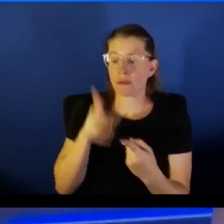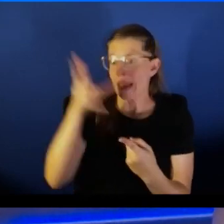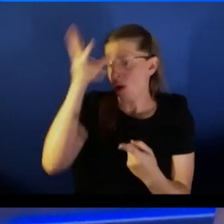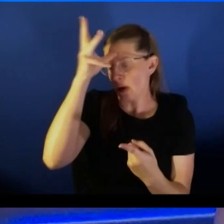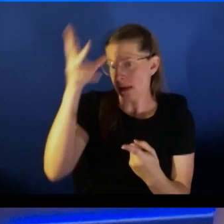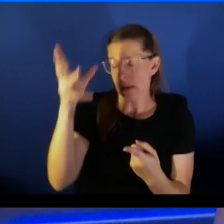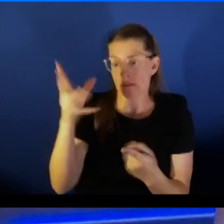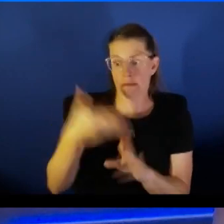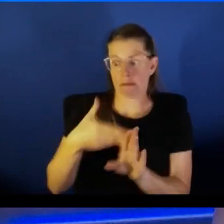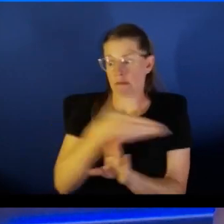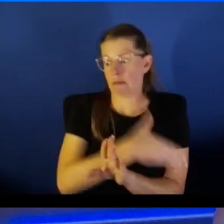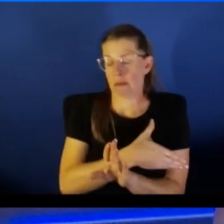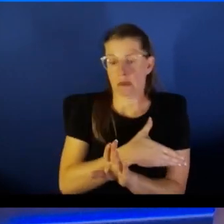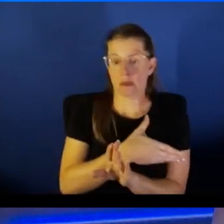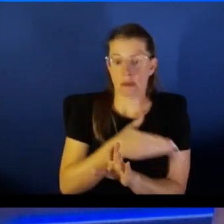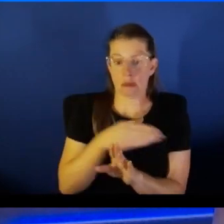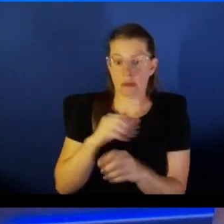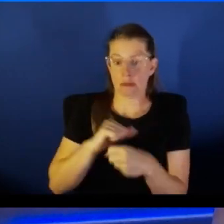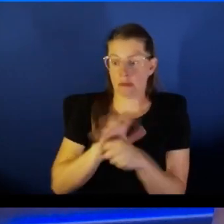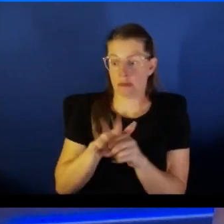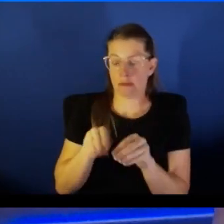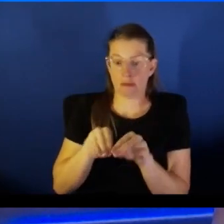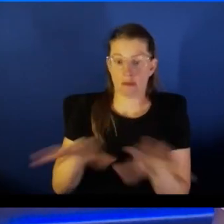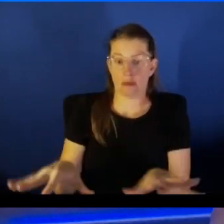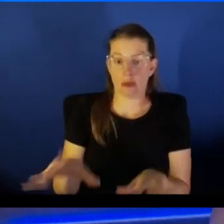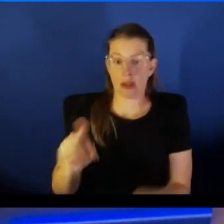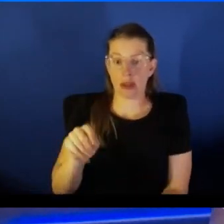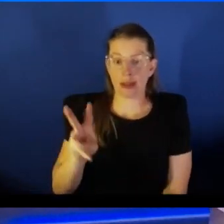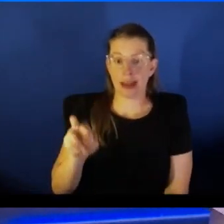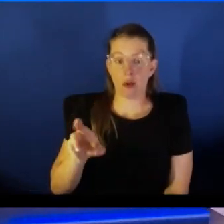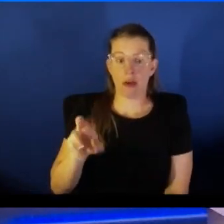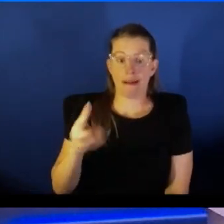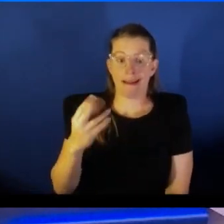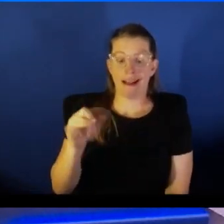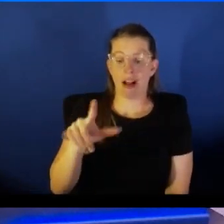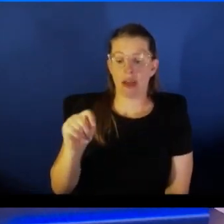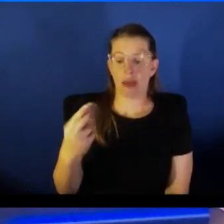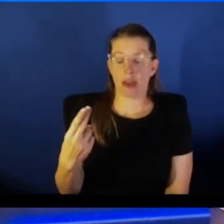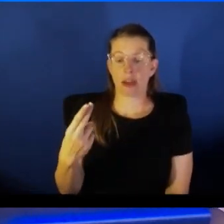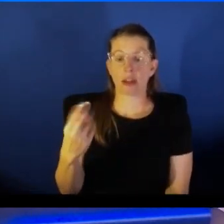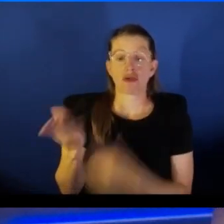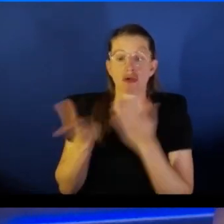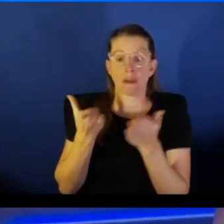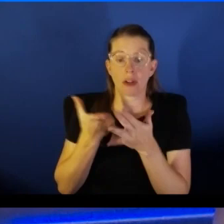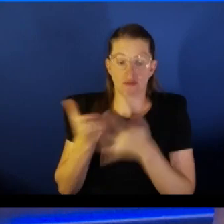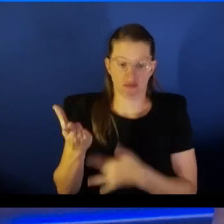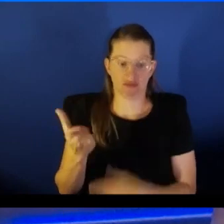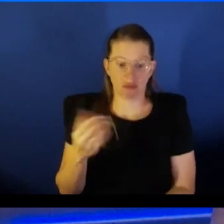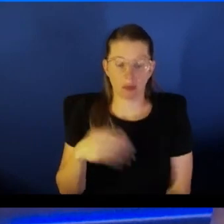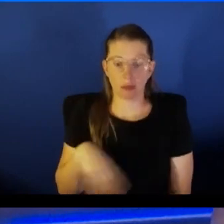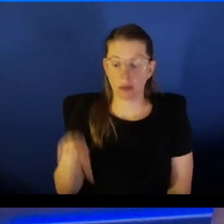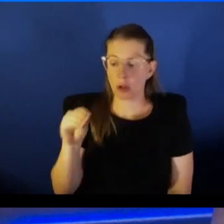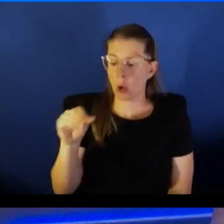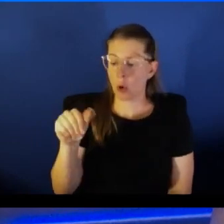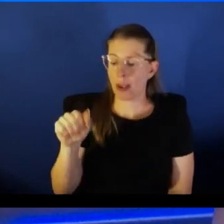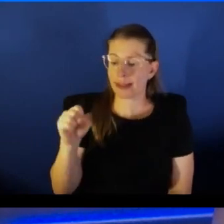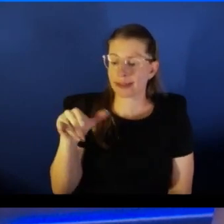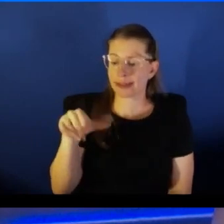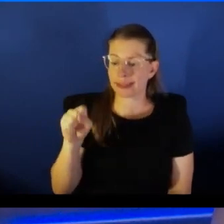before the pandemic through telehealth services. And through Oasis Parent Training, we are able